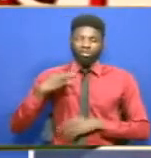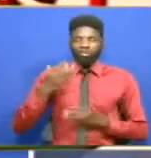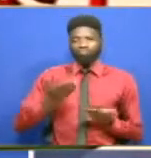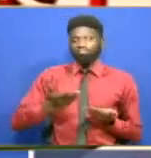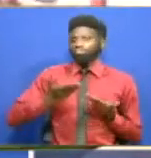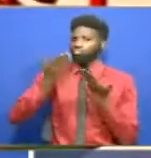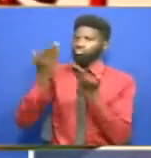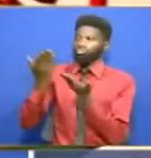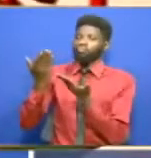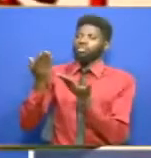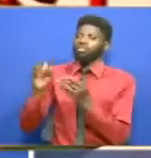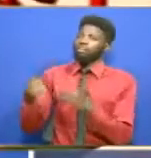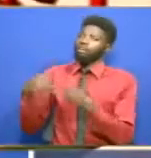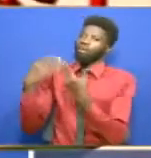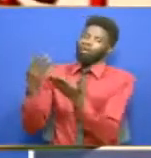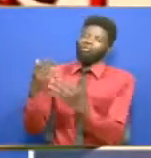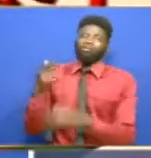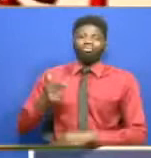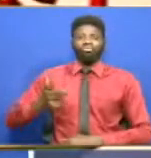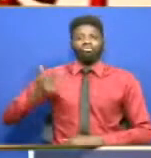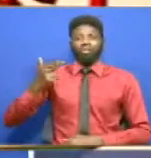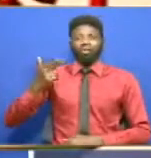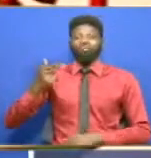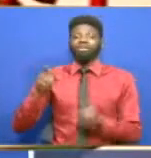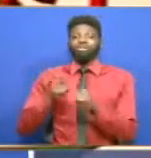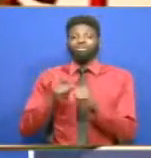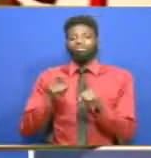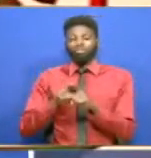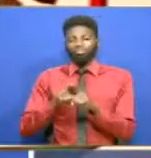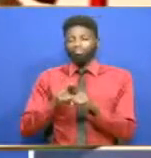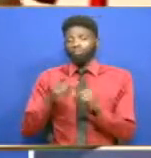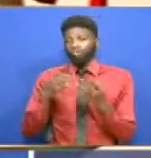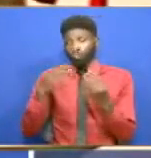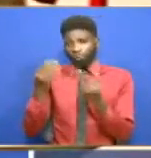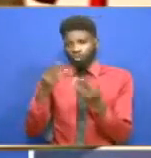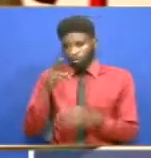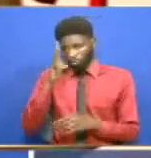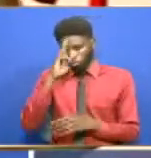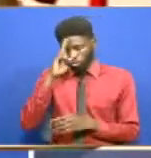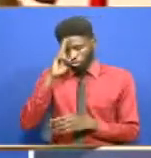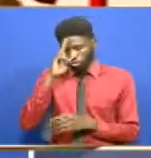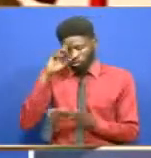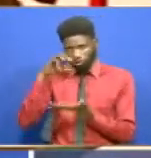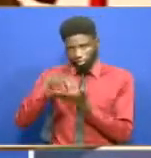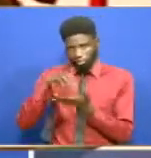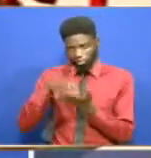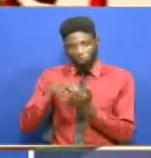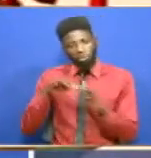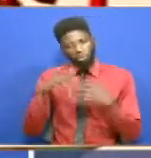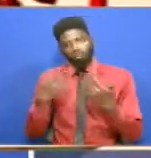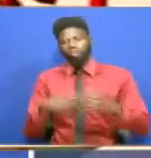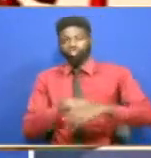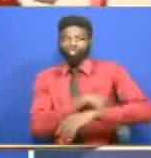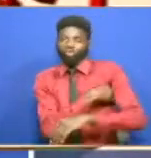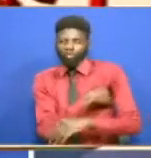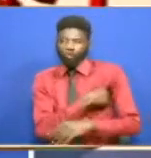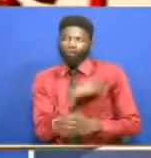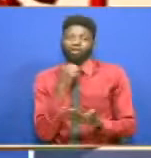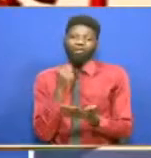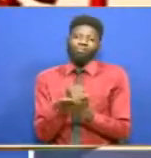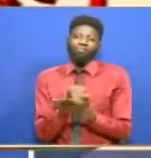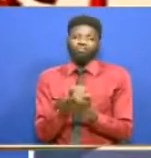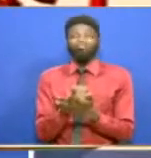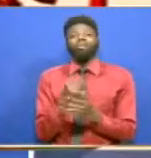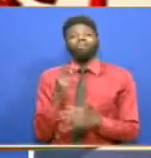the firearm and then went to the local police station or to the local chief or assistant chief's office and surrendered